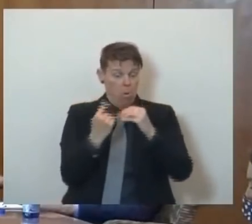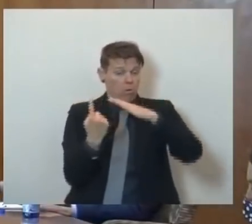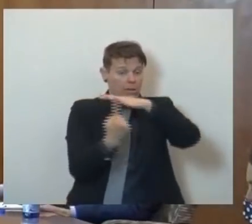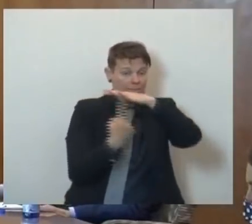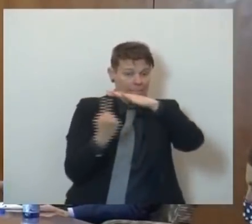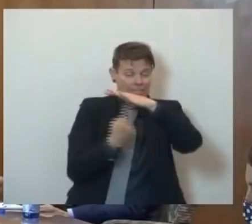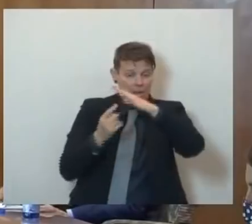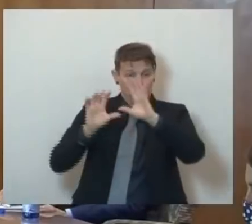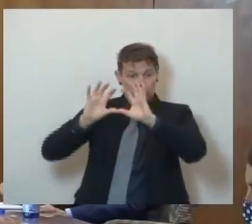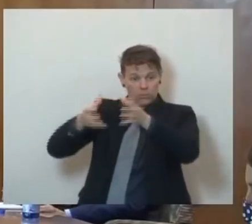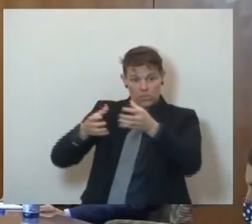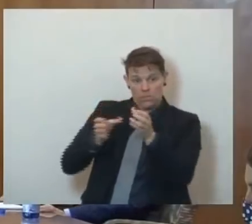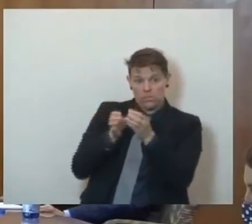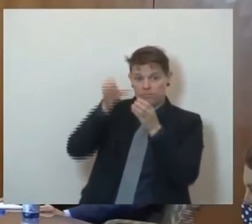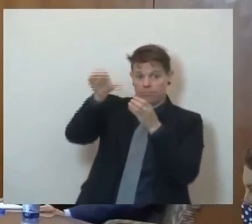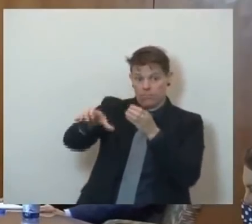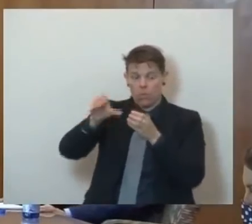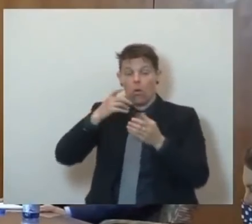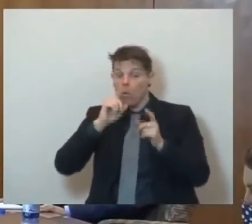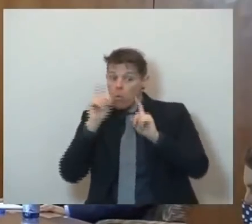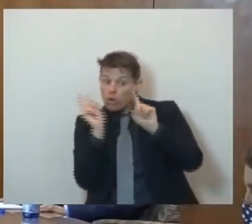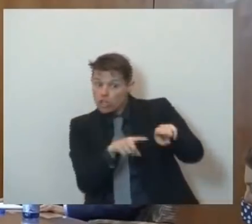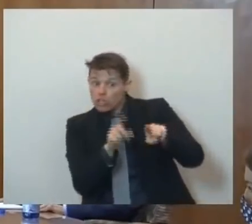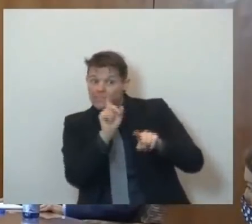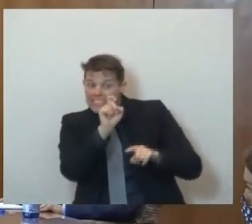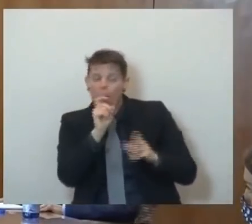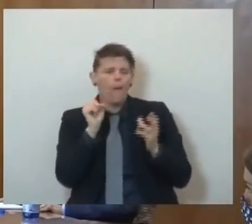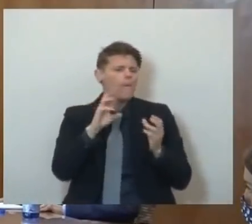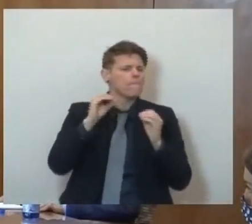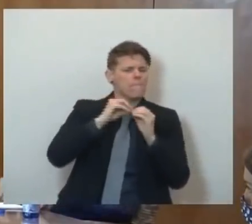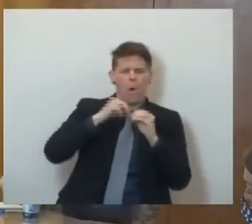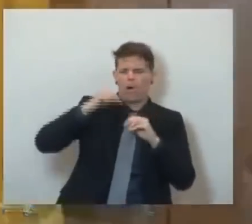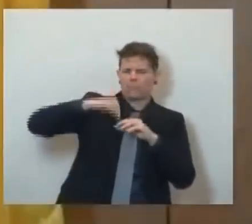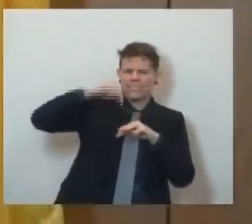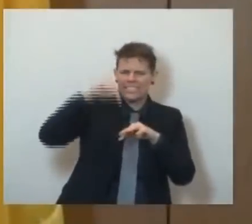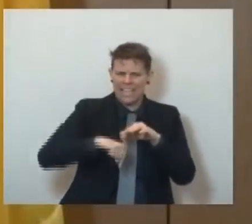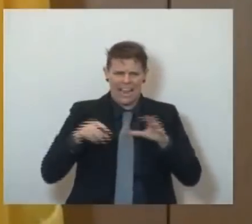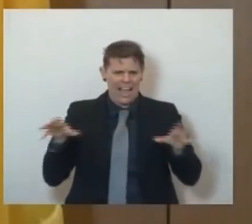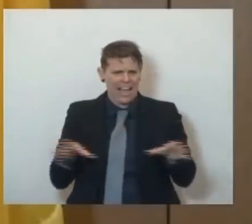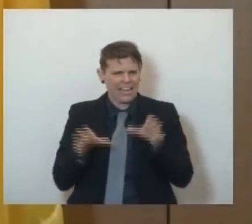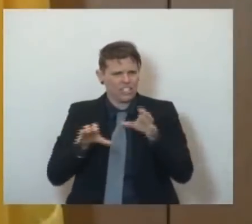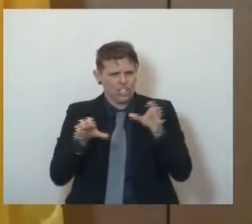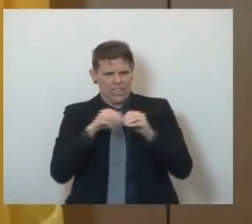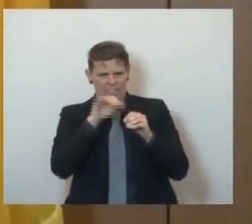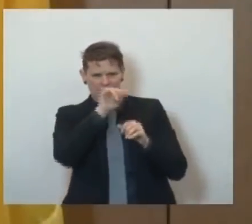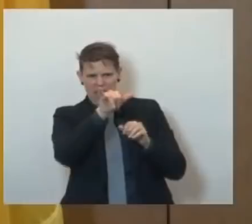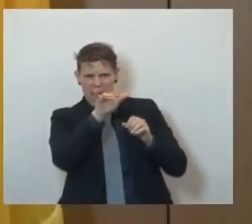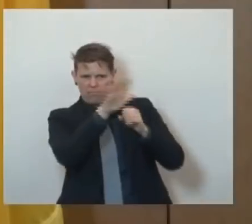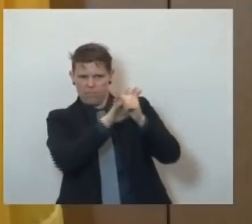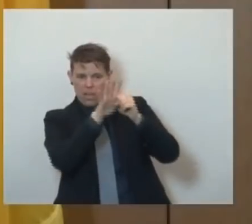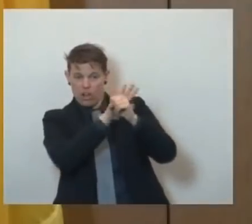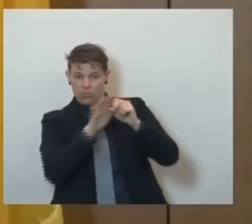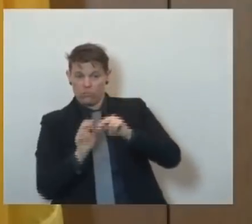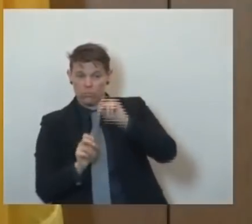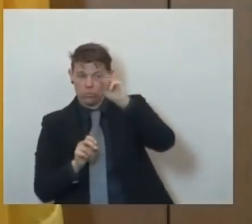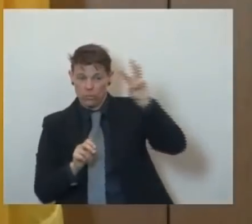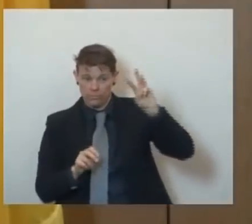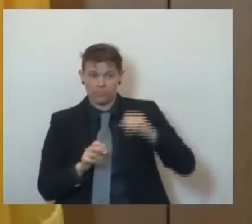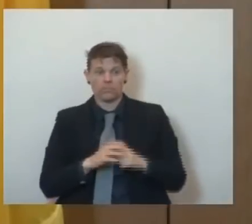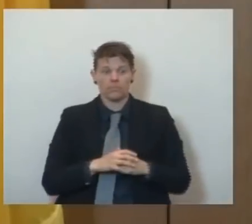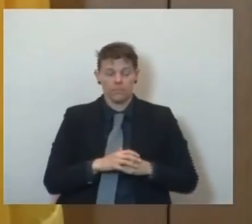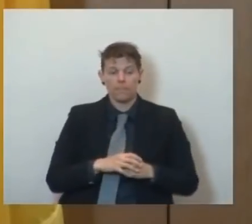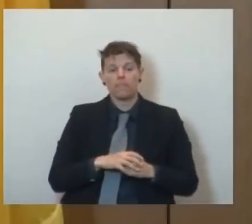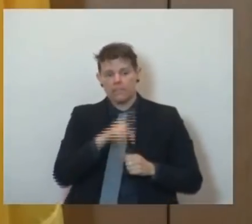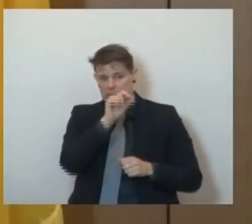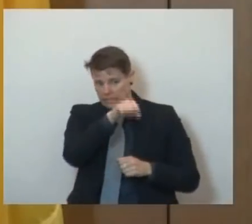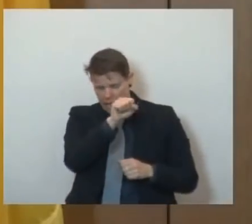other types of drastic action in the Gallup area? In fact, Dan, we are. Now, the way to make